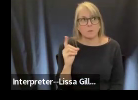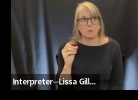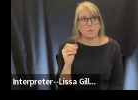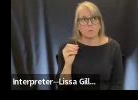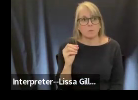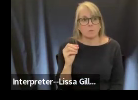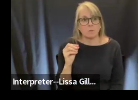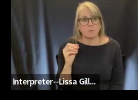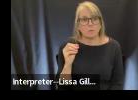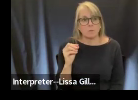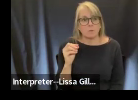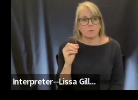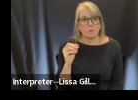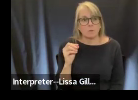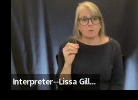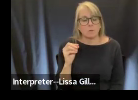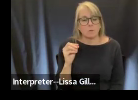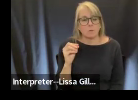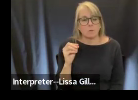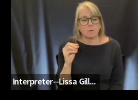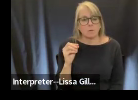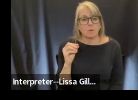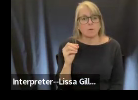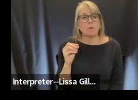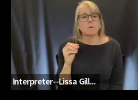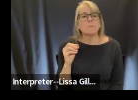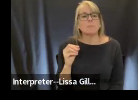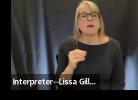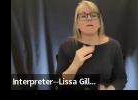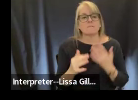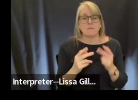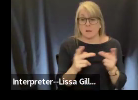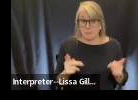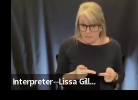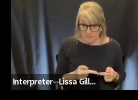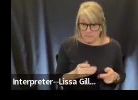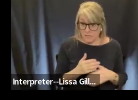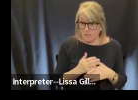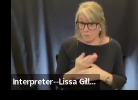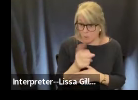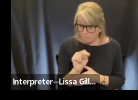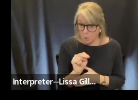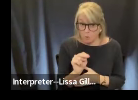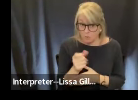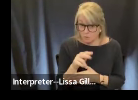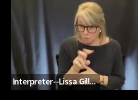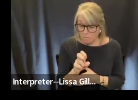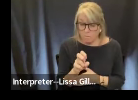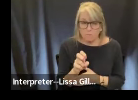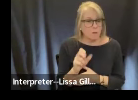item here we have, which is on the fireplaces and wood-burning stoves, make sure you don't overload them